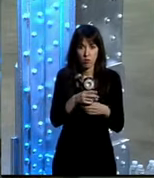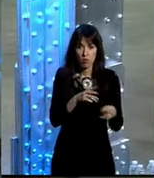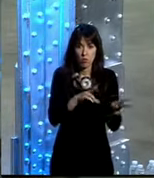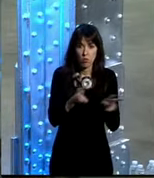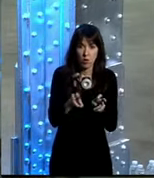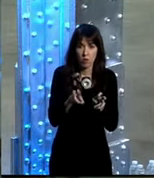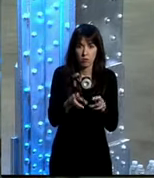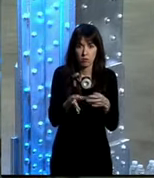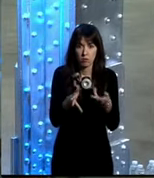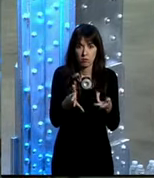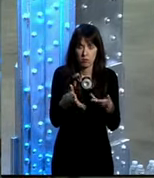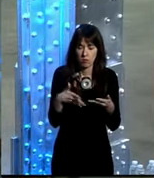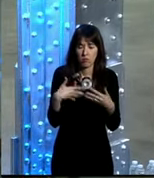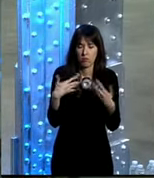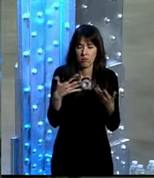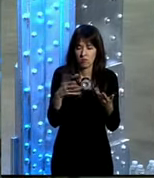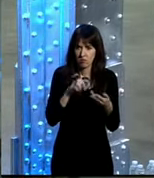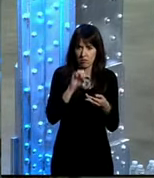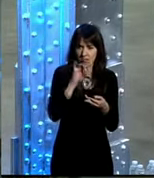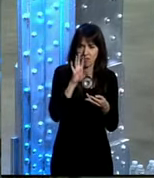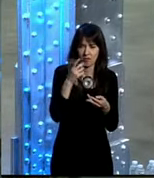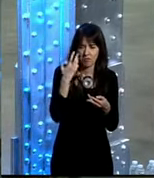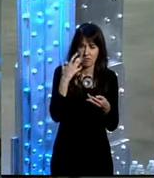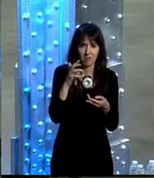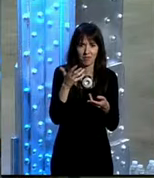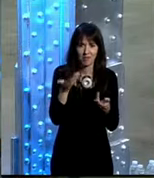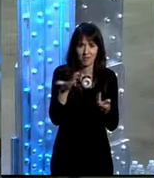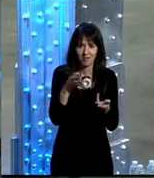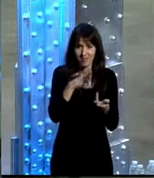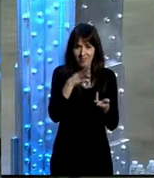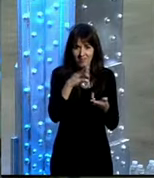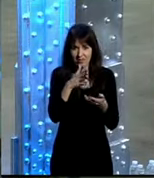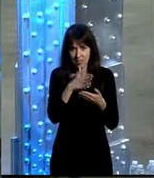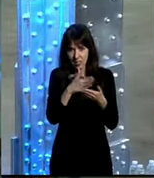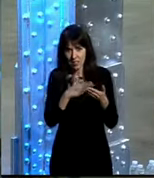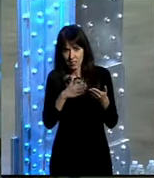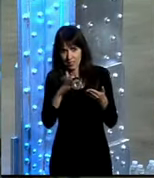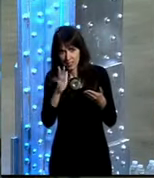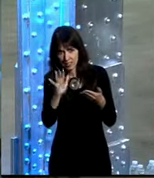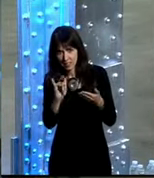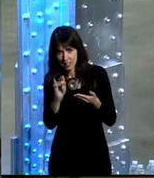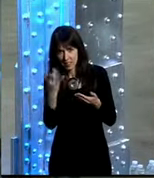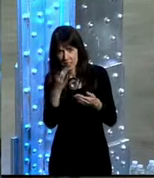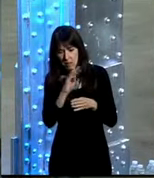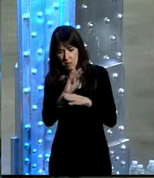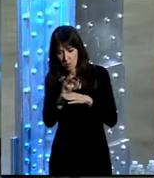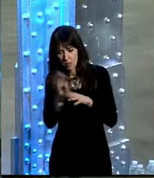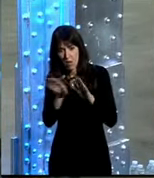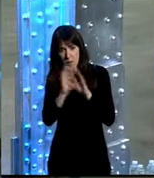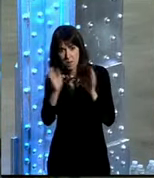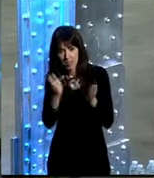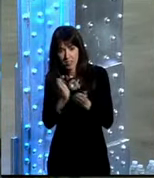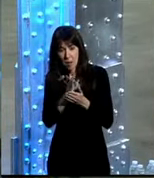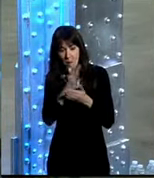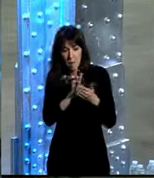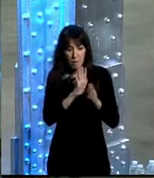suddenly struck me then that, you know, on the one hand, yes, we need to actually take care of the planet, but on the other hand, we've also